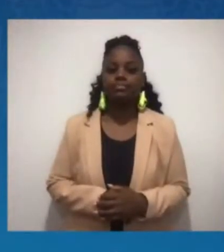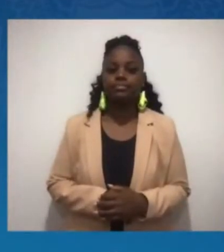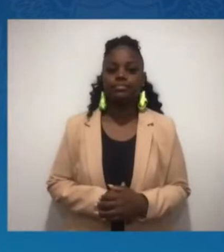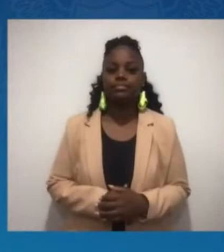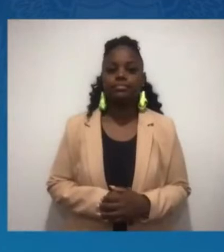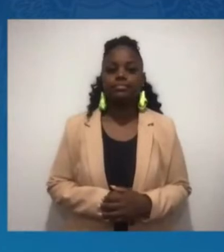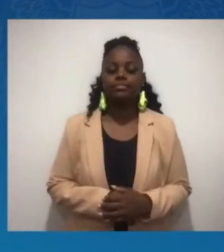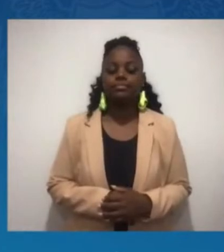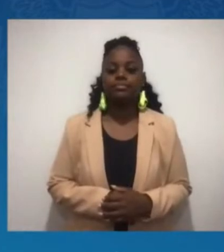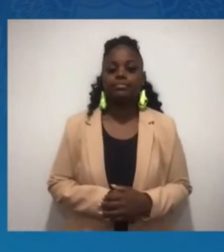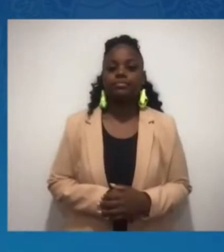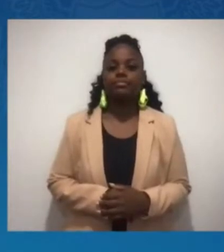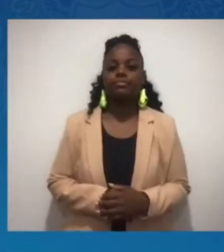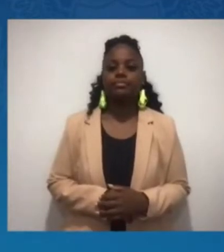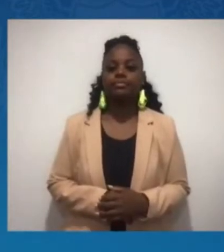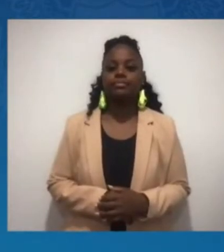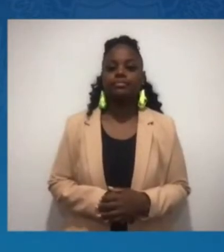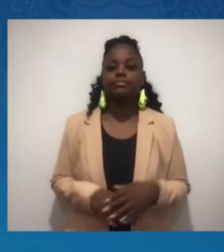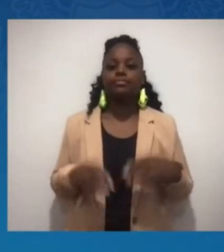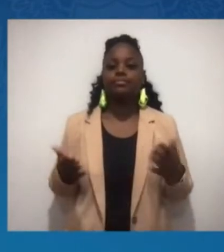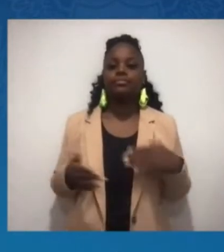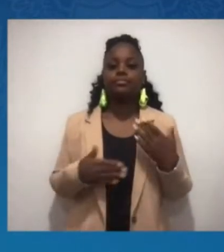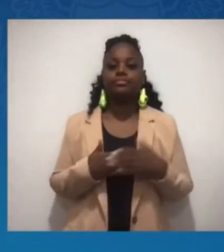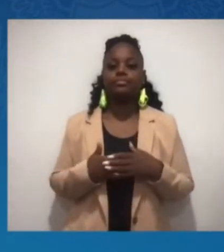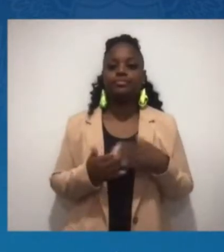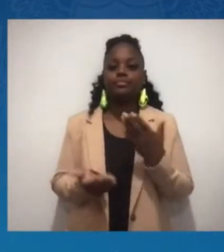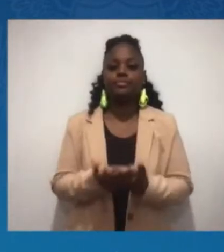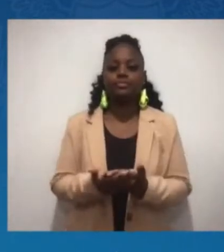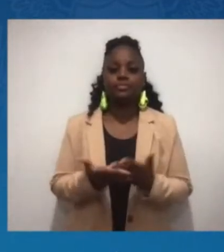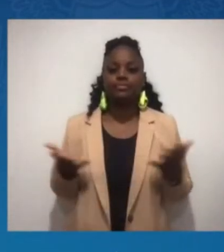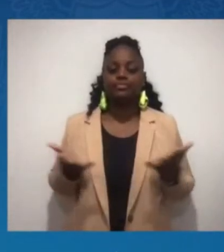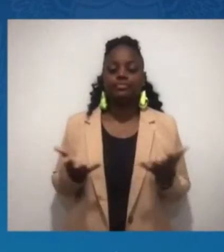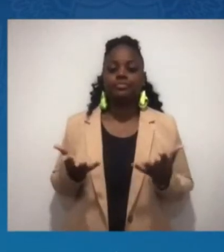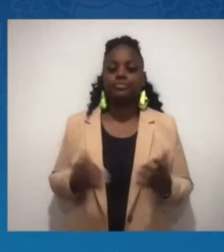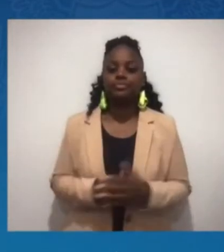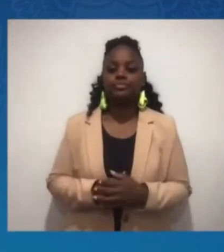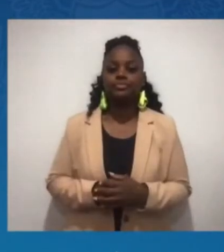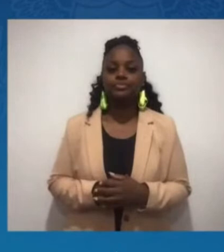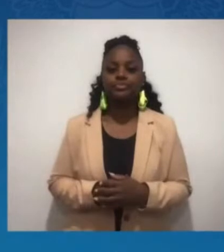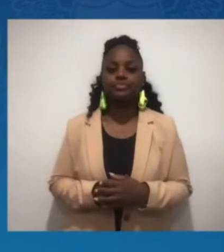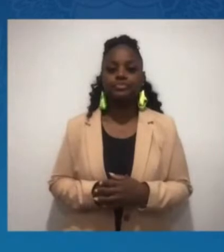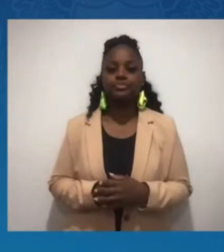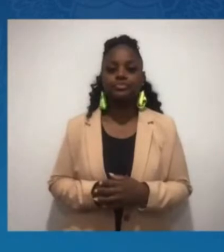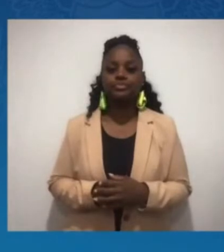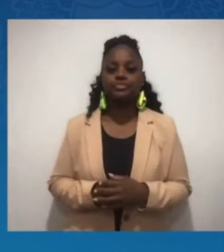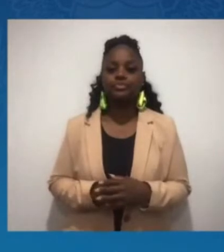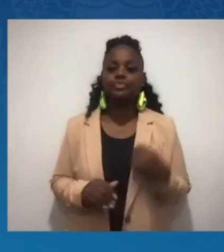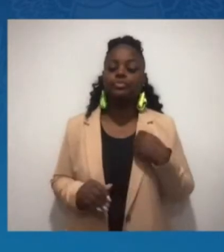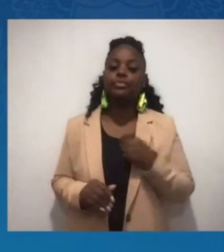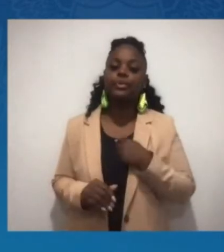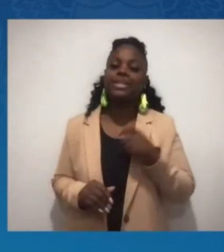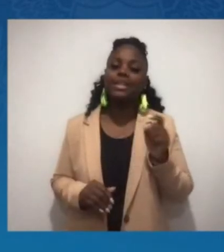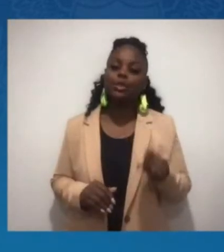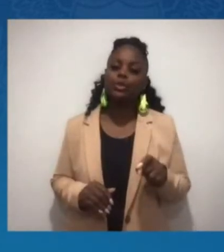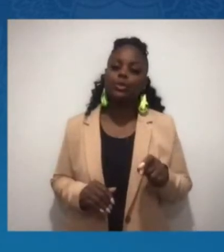An additional fact is that we just need to hold on to the Senate and we need 2 more.